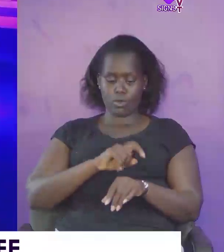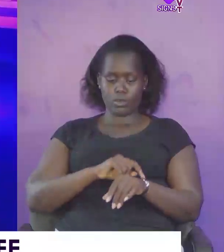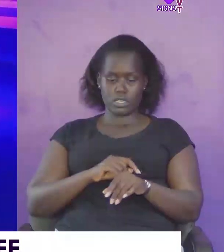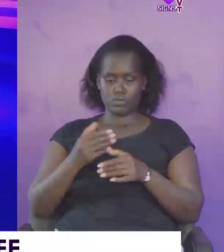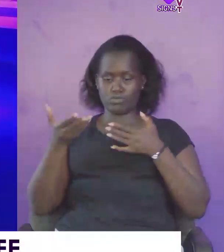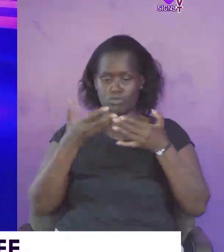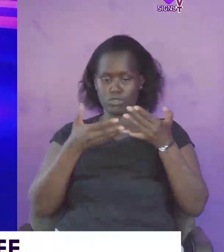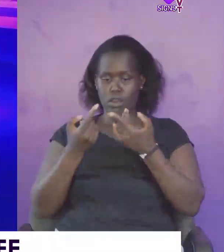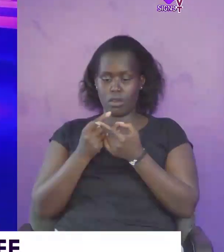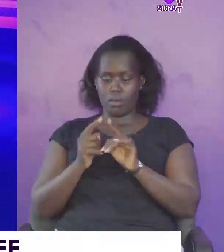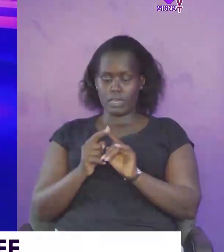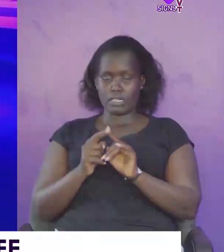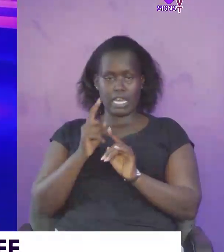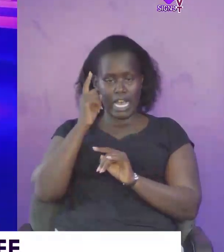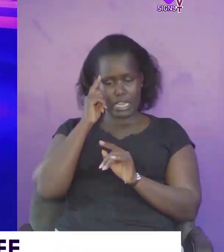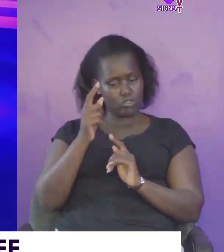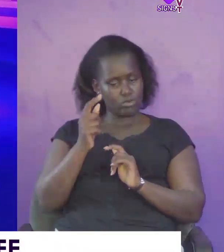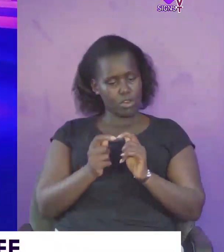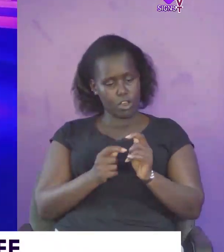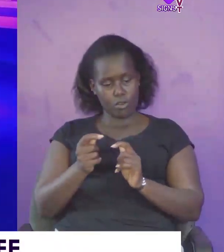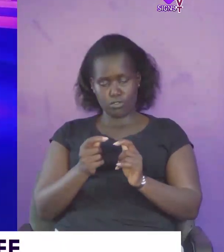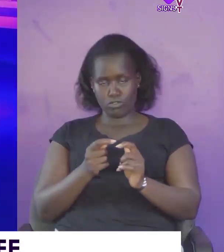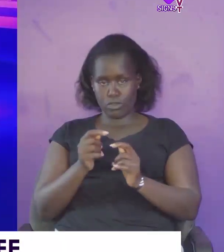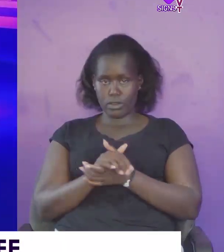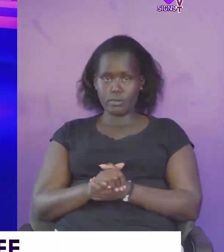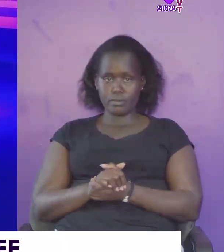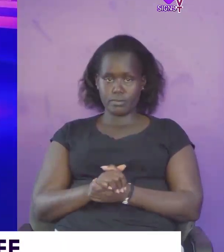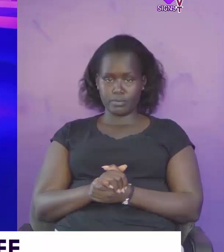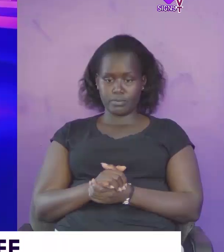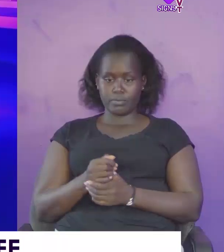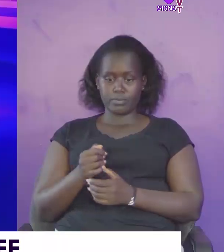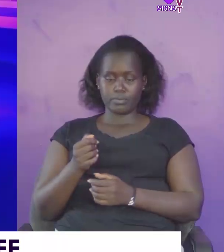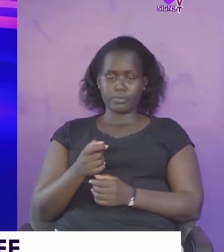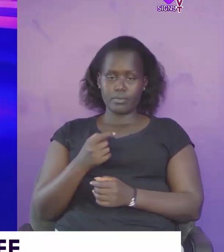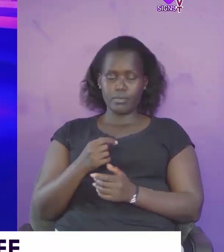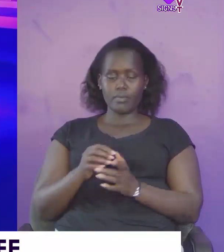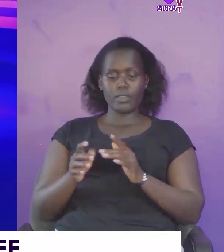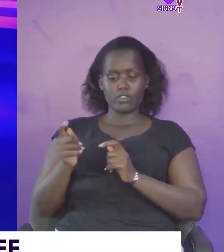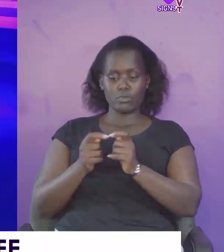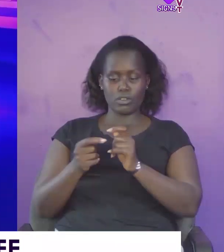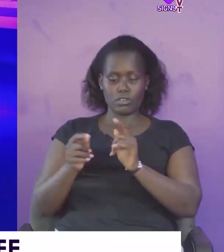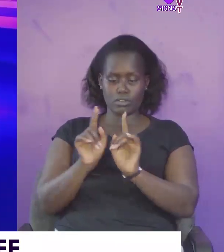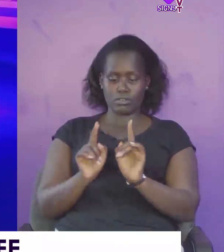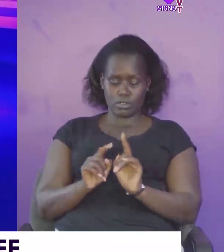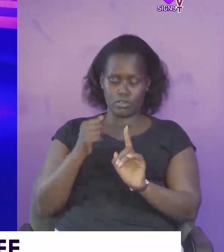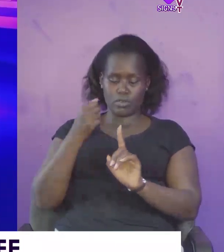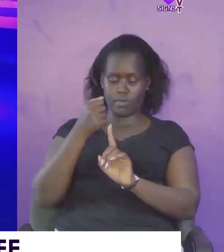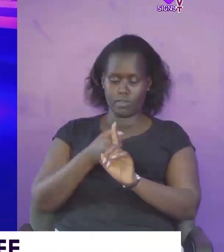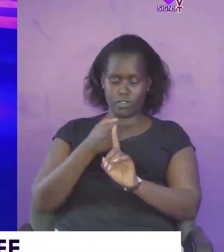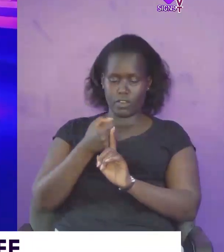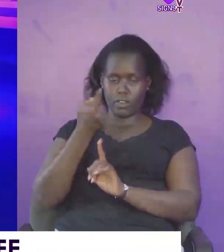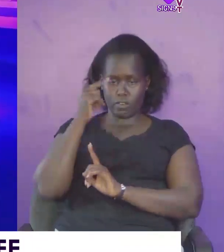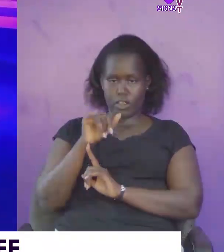interact. But I think it should be controlled. But my insistence is that it should be controlled, and I also don't advocate really for these